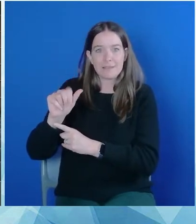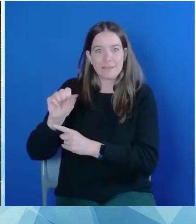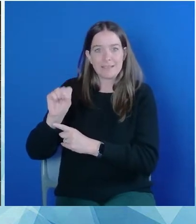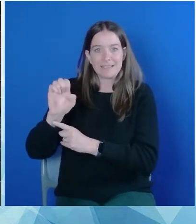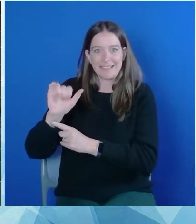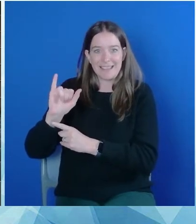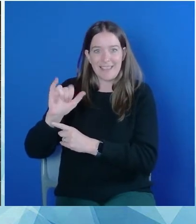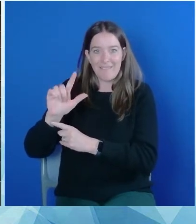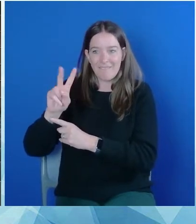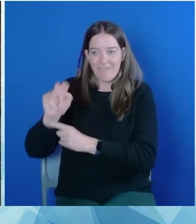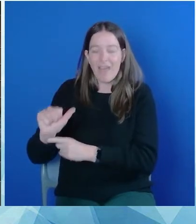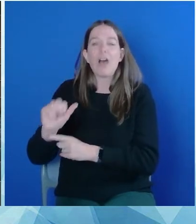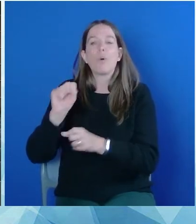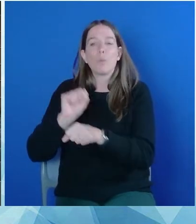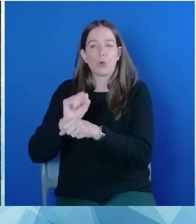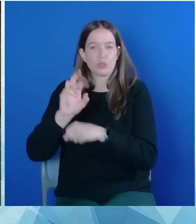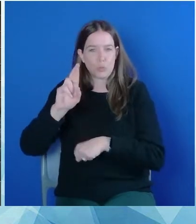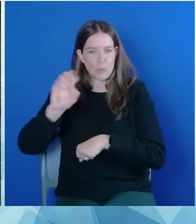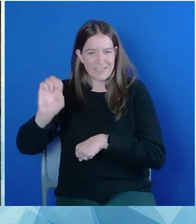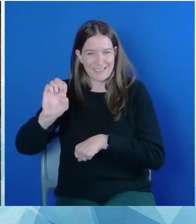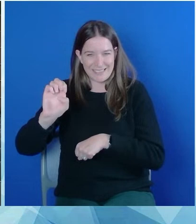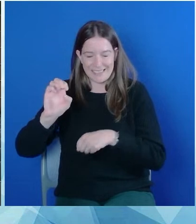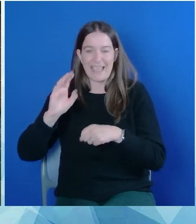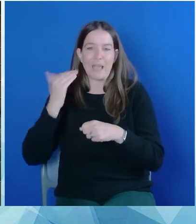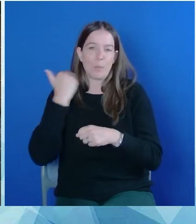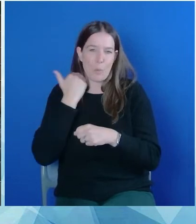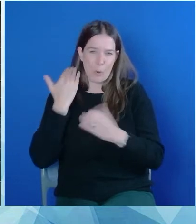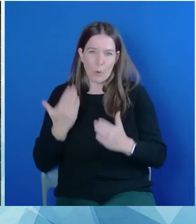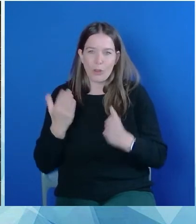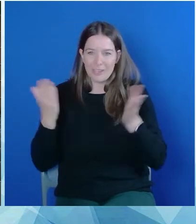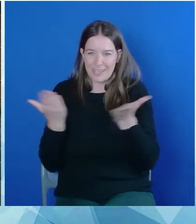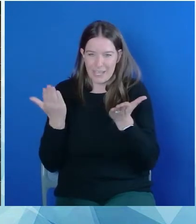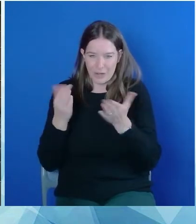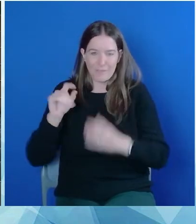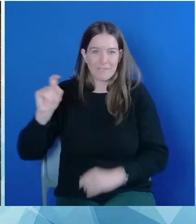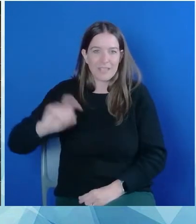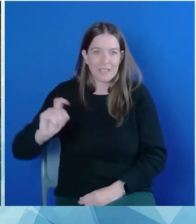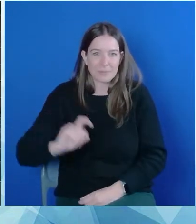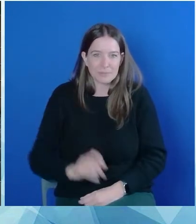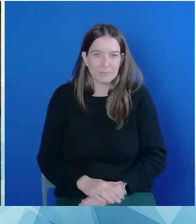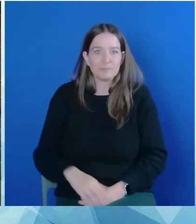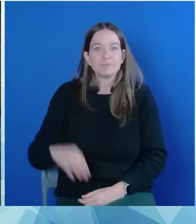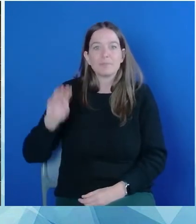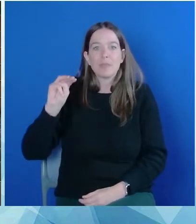is a real estate agent. He's a broker here in Phoenix.